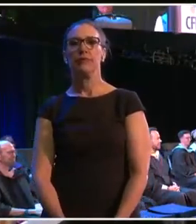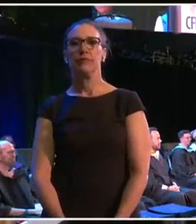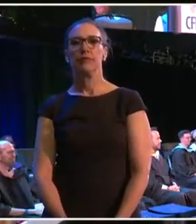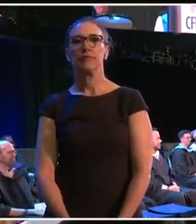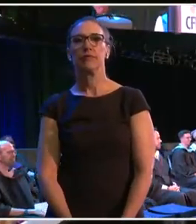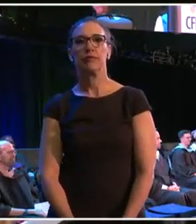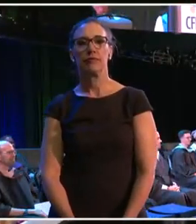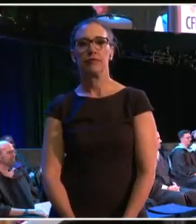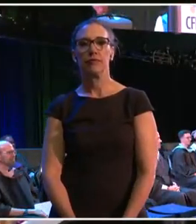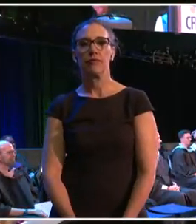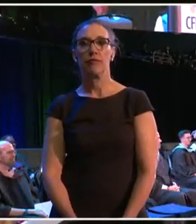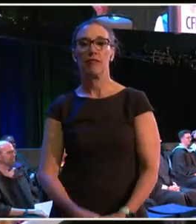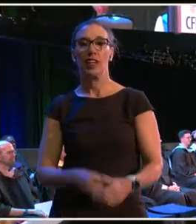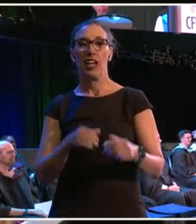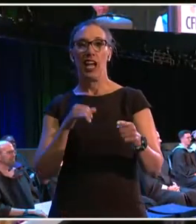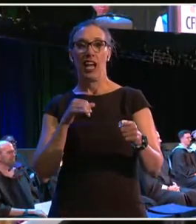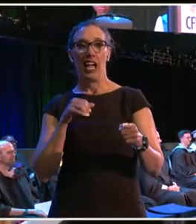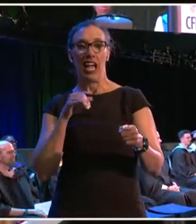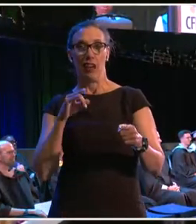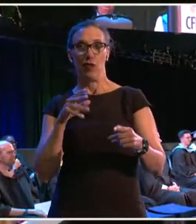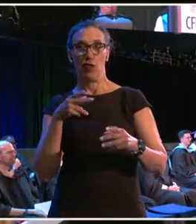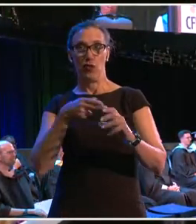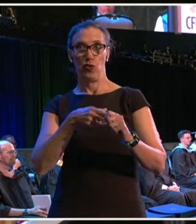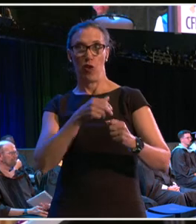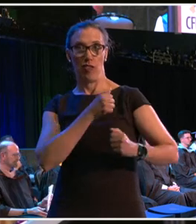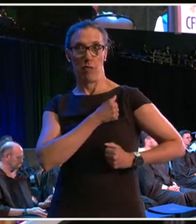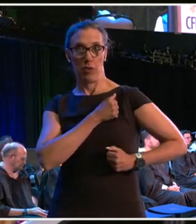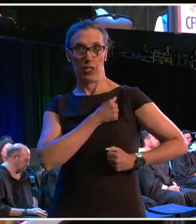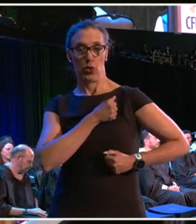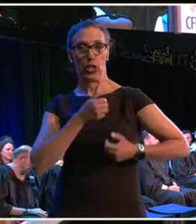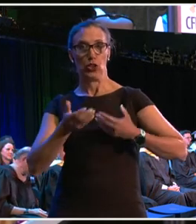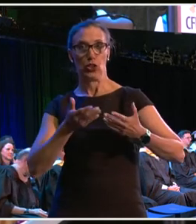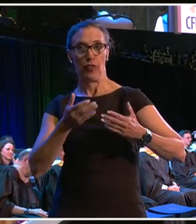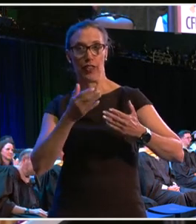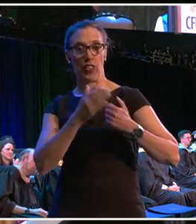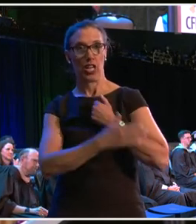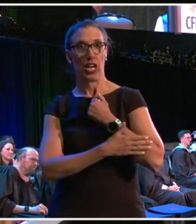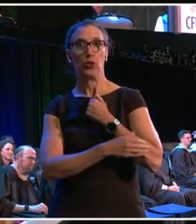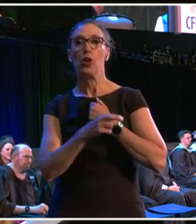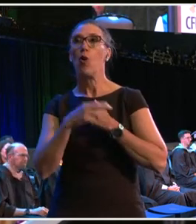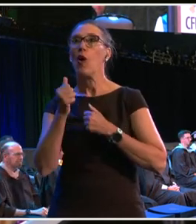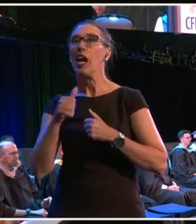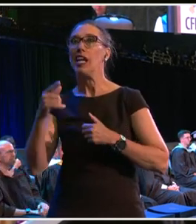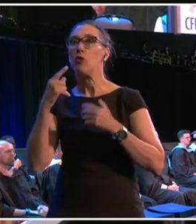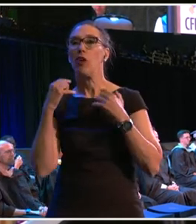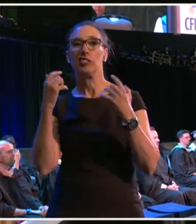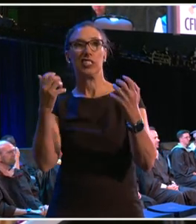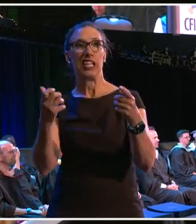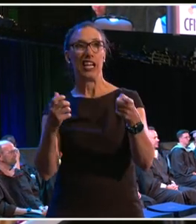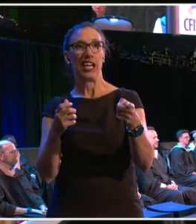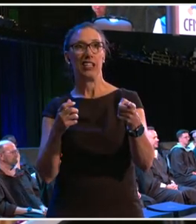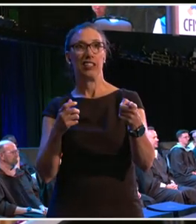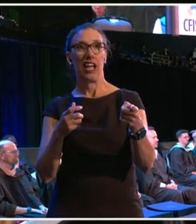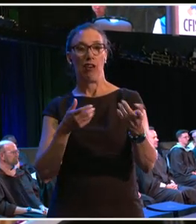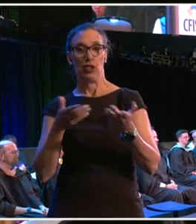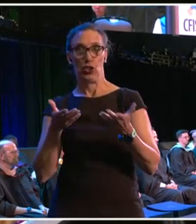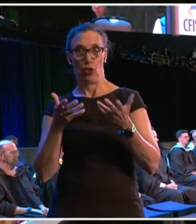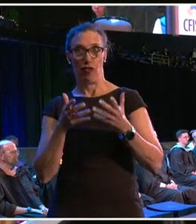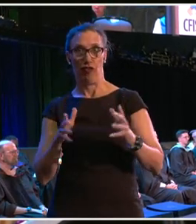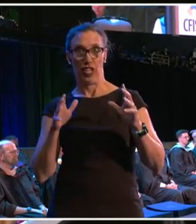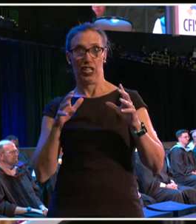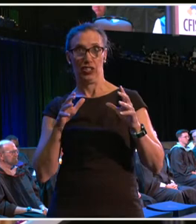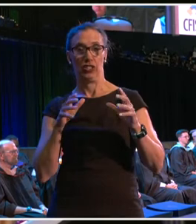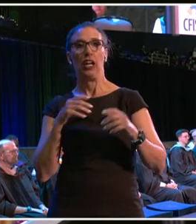Will the graduates who will be serving our country, as well as anyone in our stands today who has served our